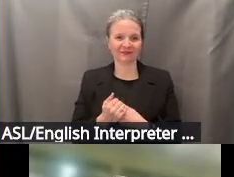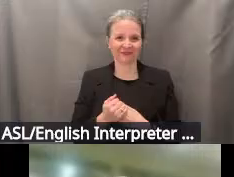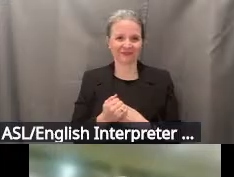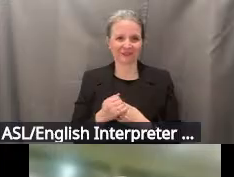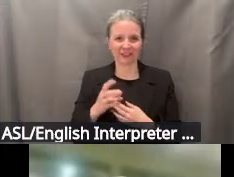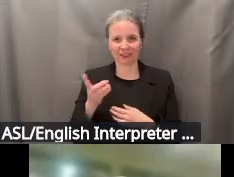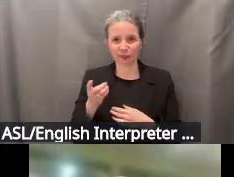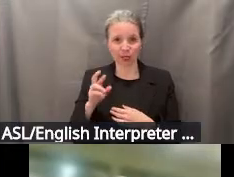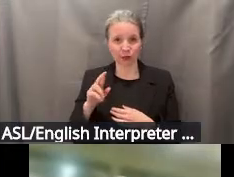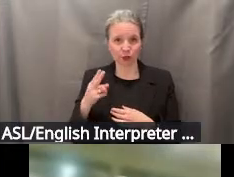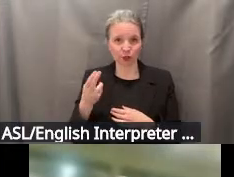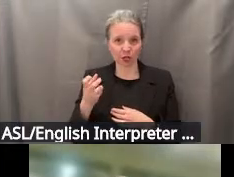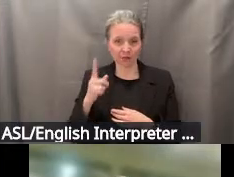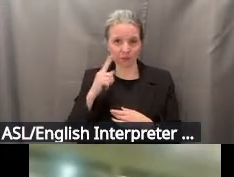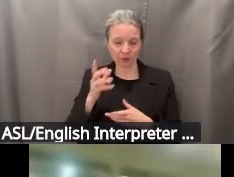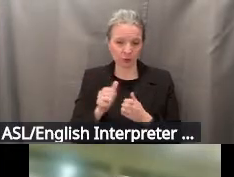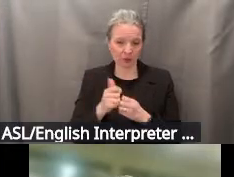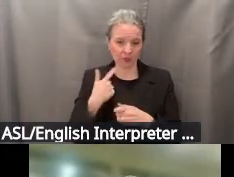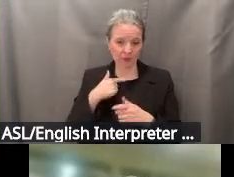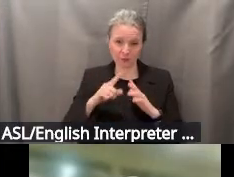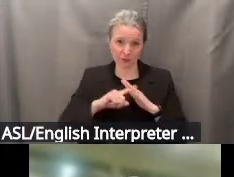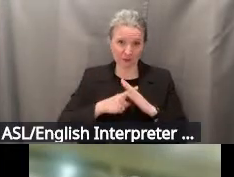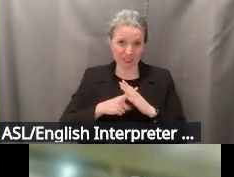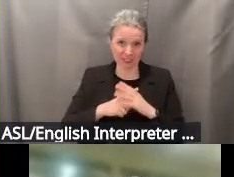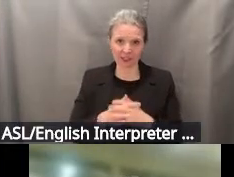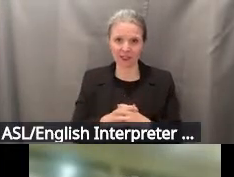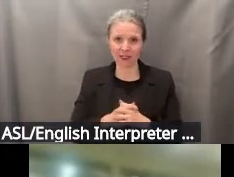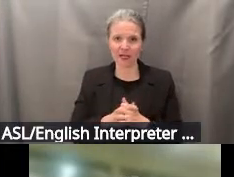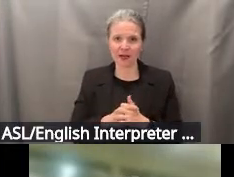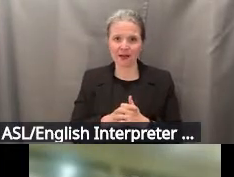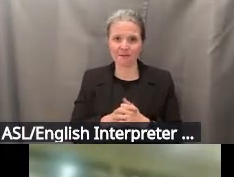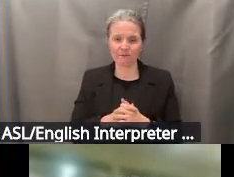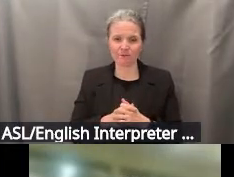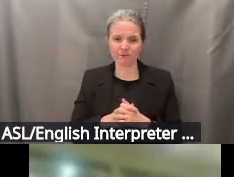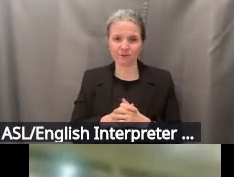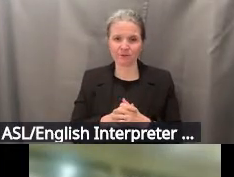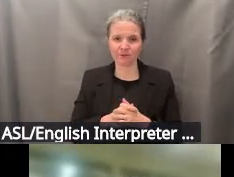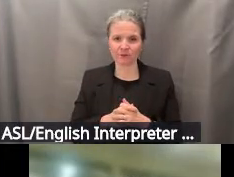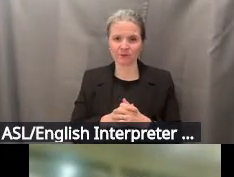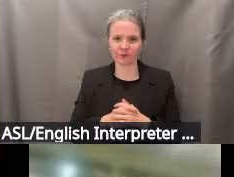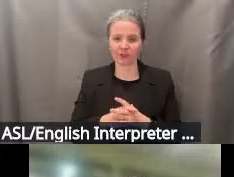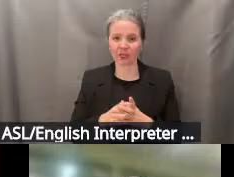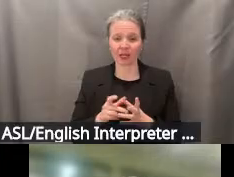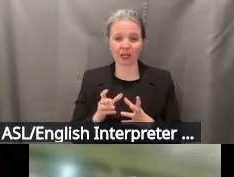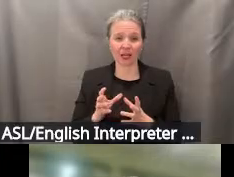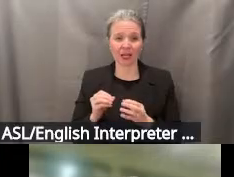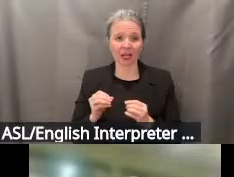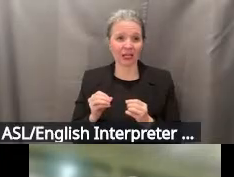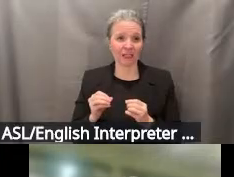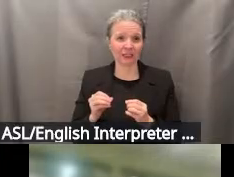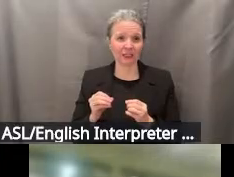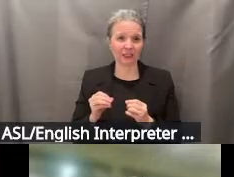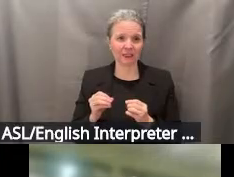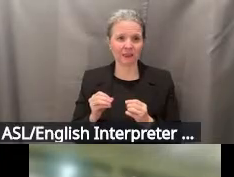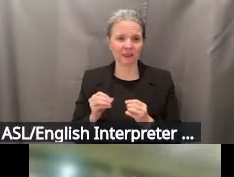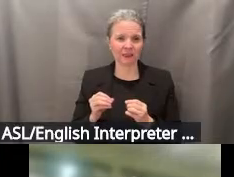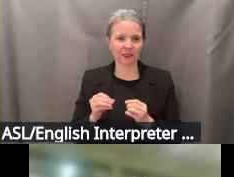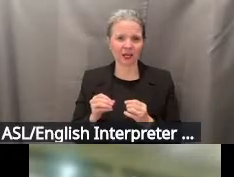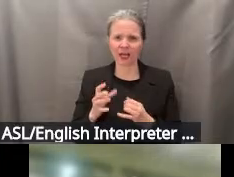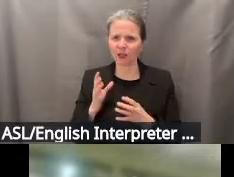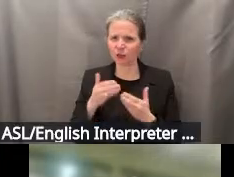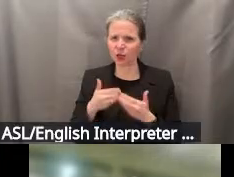Dr. Hunt for being with us from the beginning. And I lost